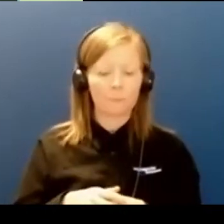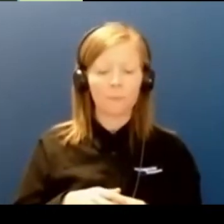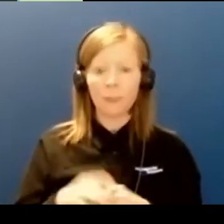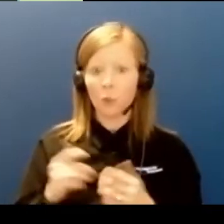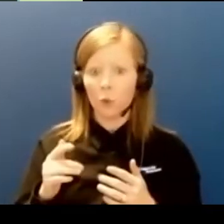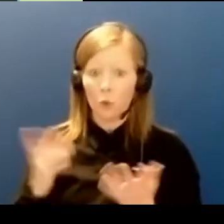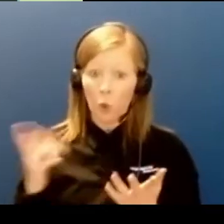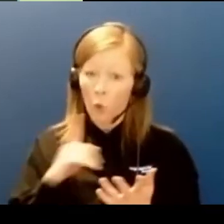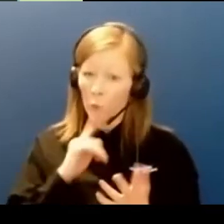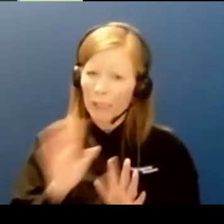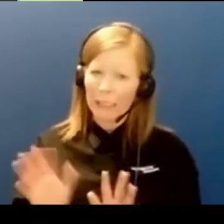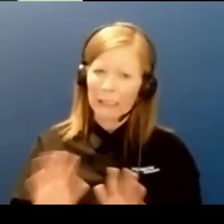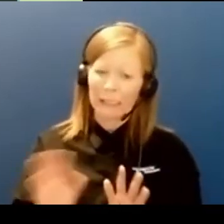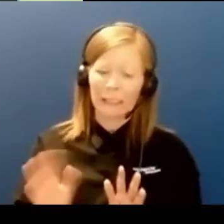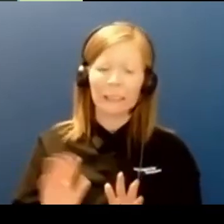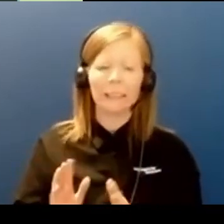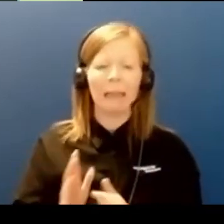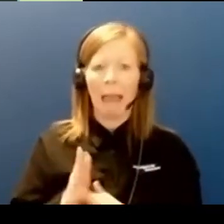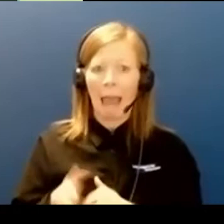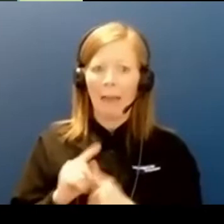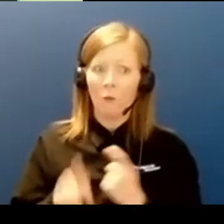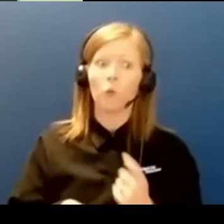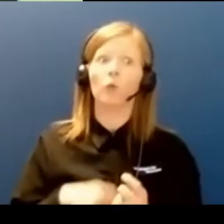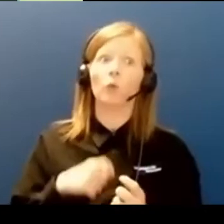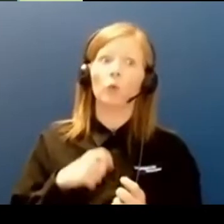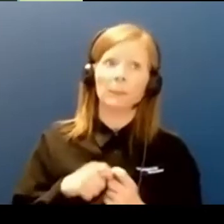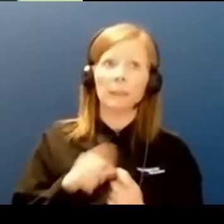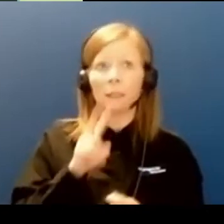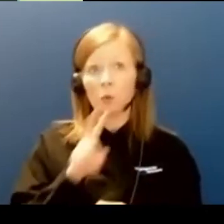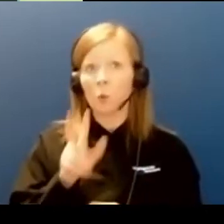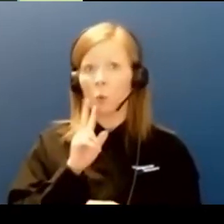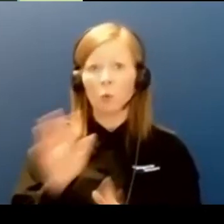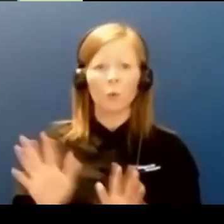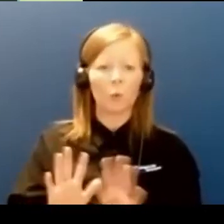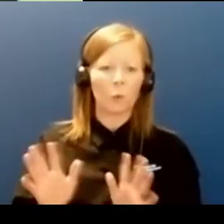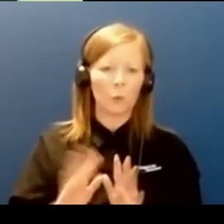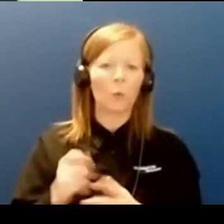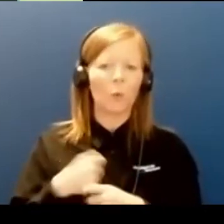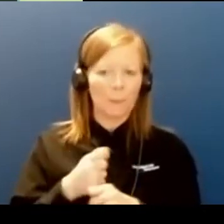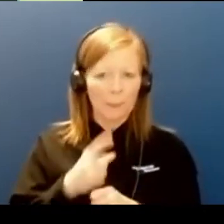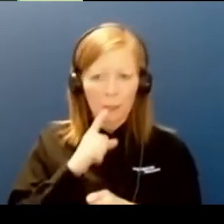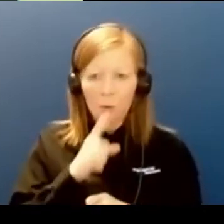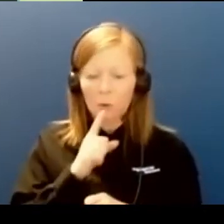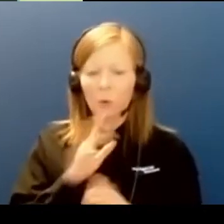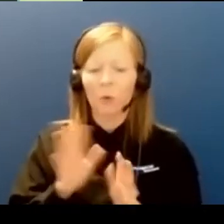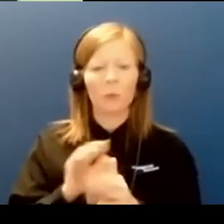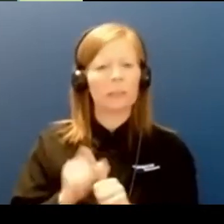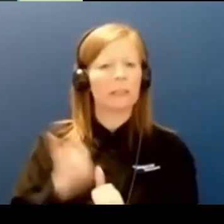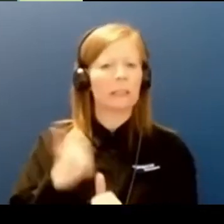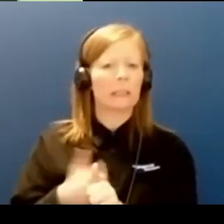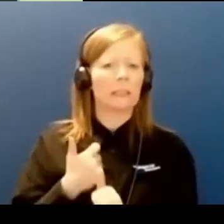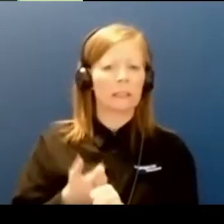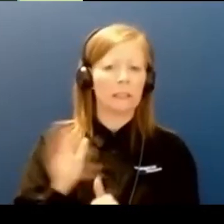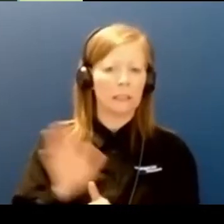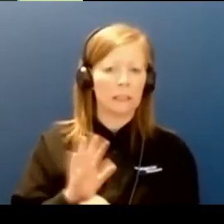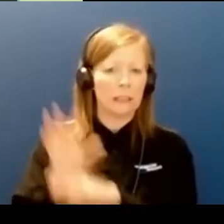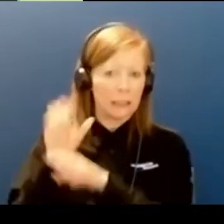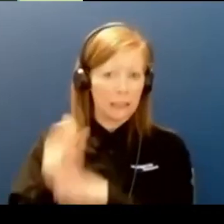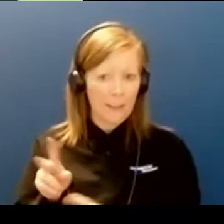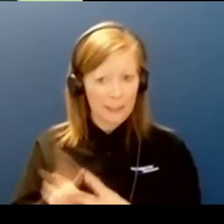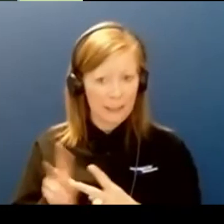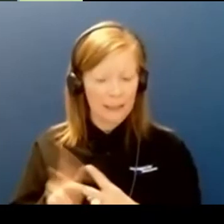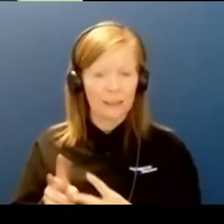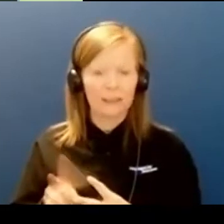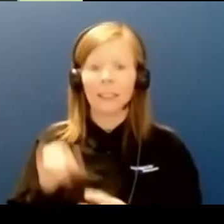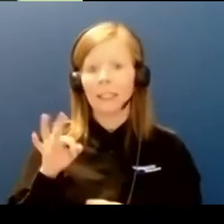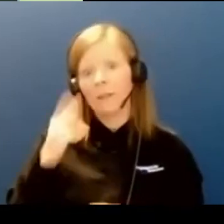to discourage, after especially the age of 2 or 3, we'd like to discourage these type of habits. And if we see that